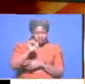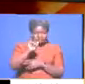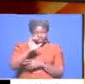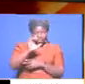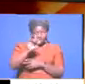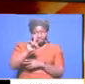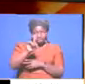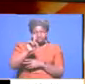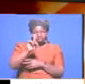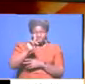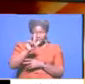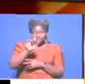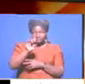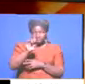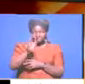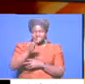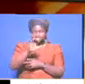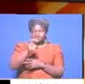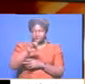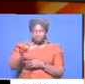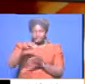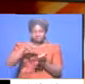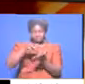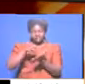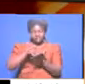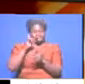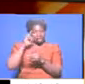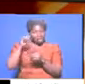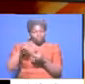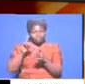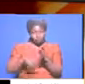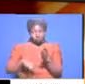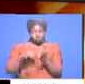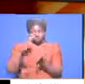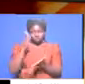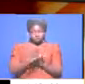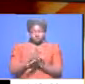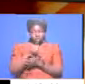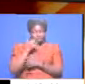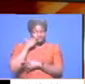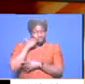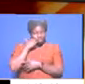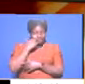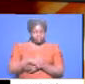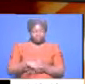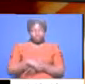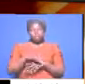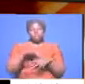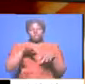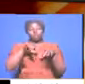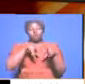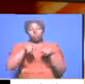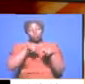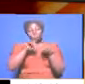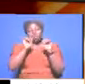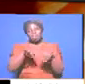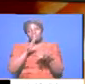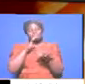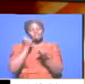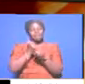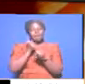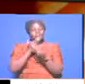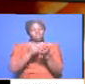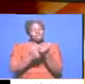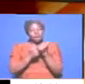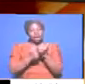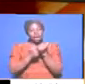the disease. A Moi University don says mitigation measures can be embarked on among couples at risk before they